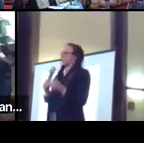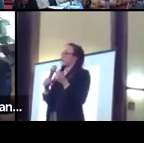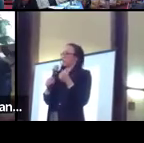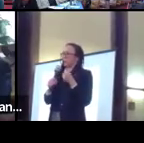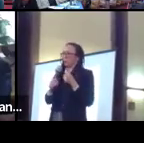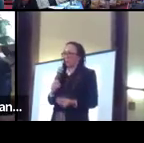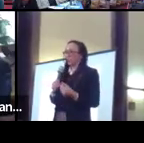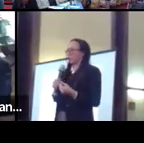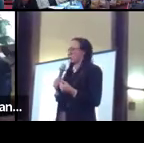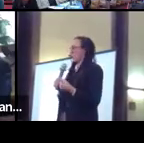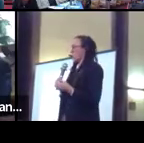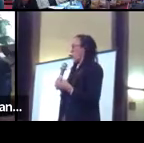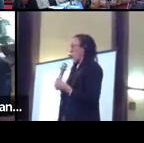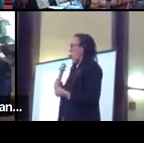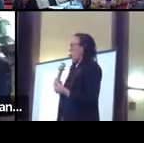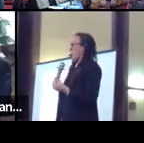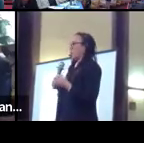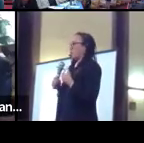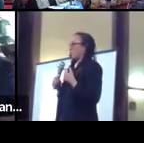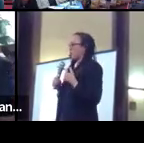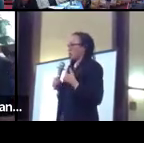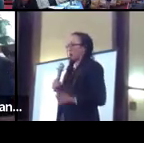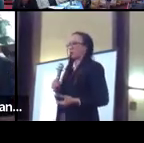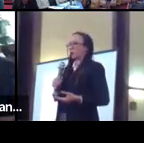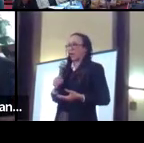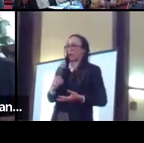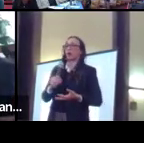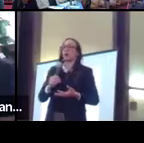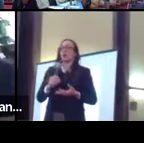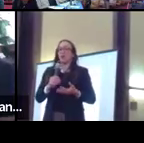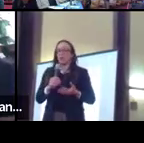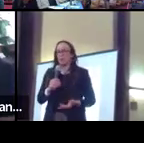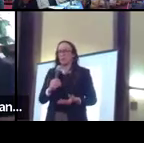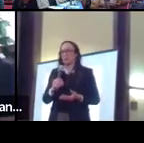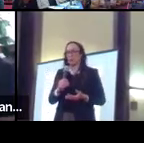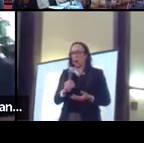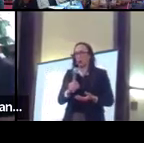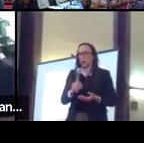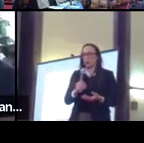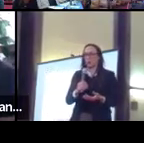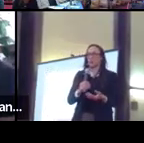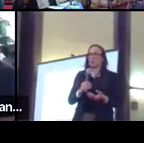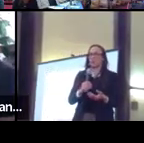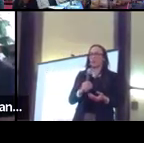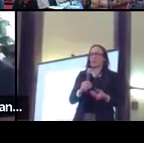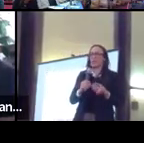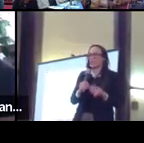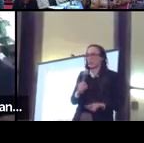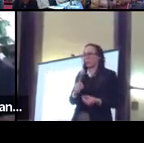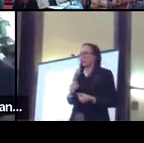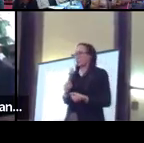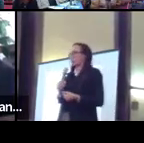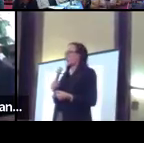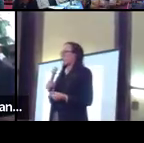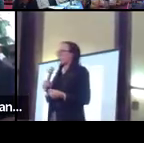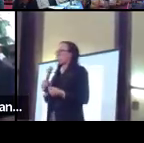of pragmatism and a big dose of hope, I mean, we've done a lot of here in this throughout the course of the plan. And